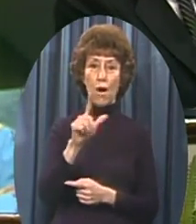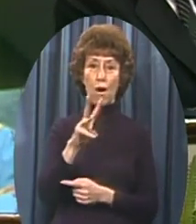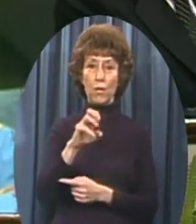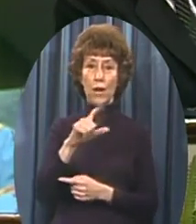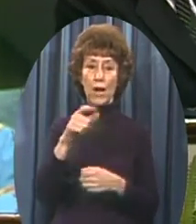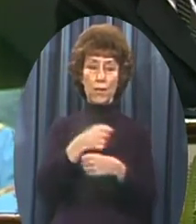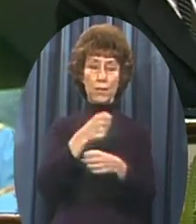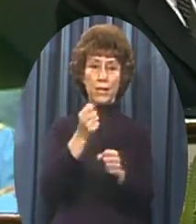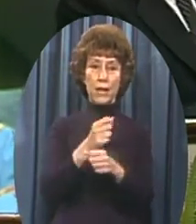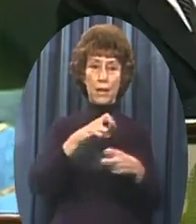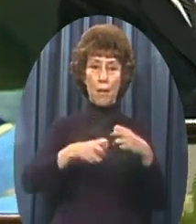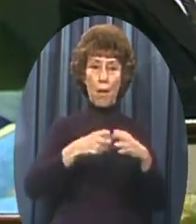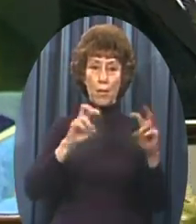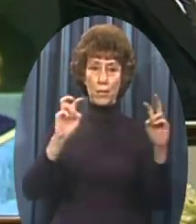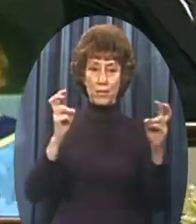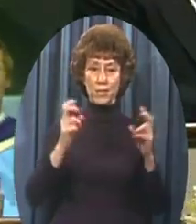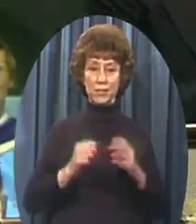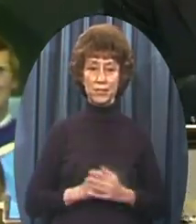Creating Problems.